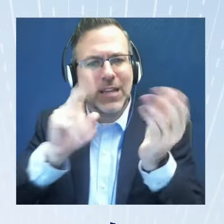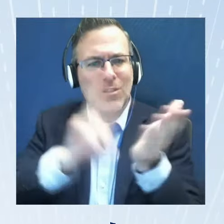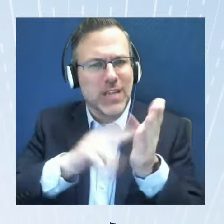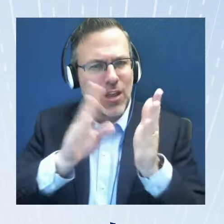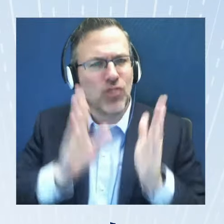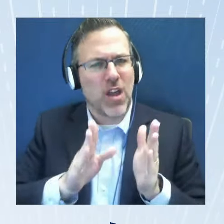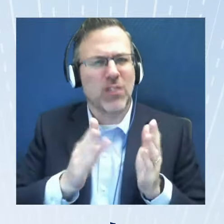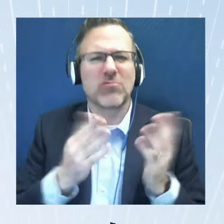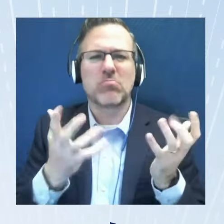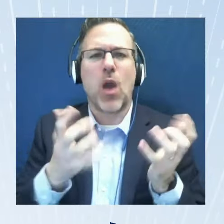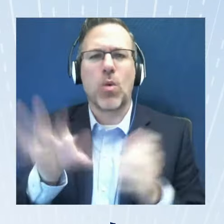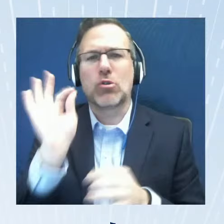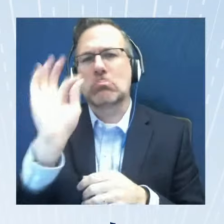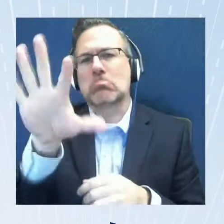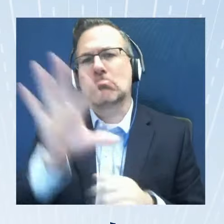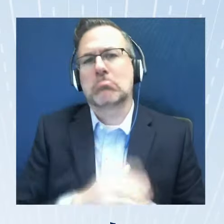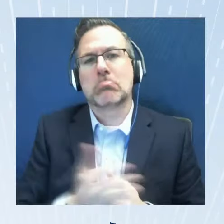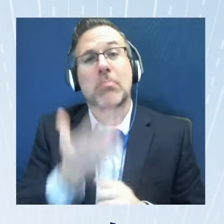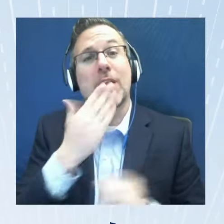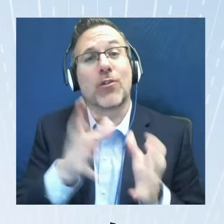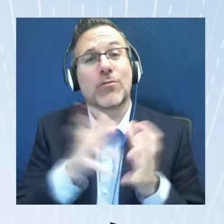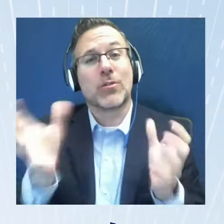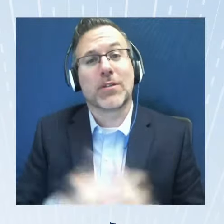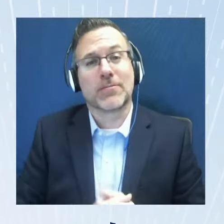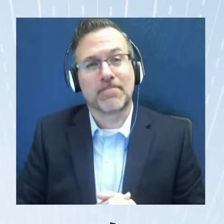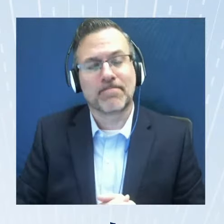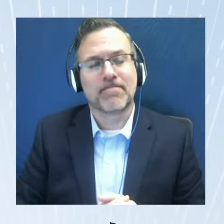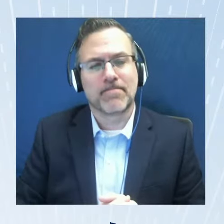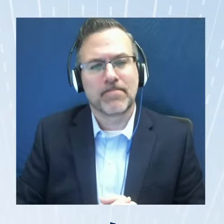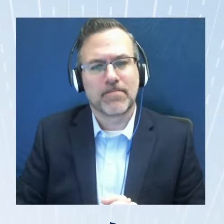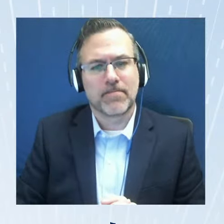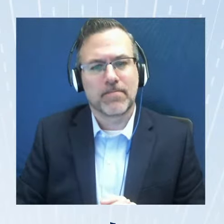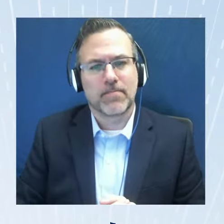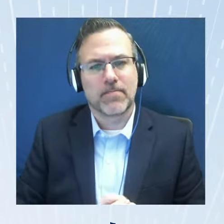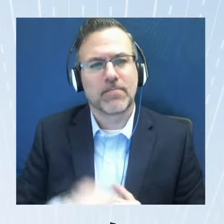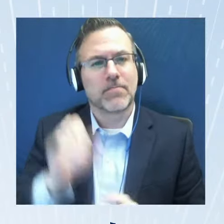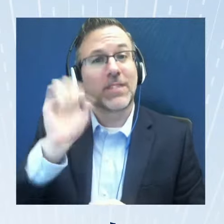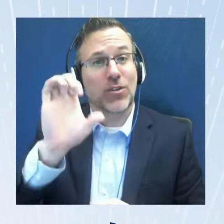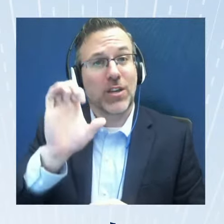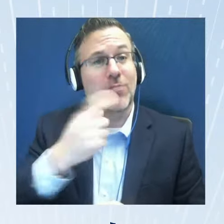to highlight that. Thank you so much. Thank you.